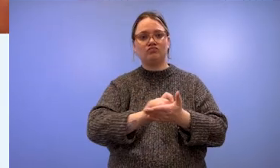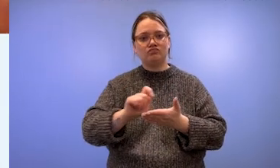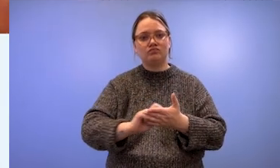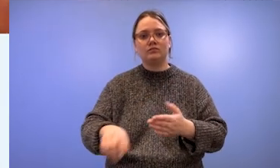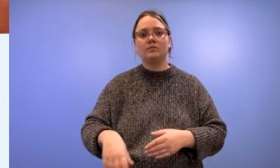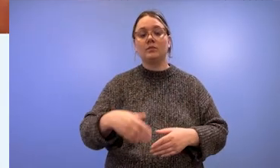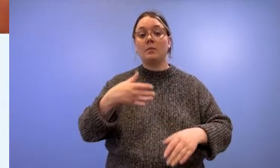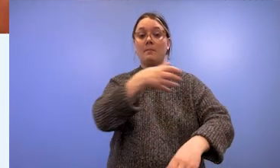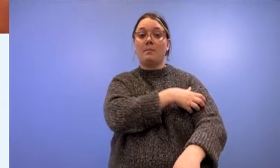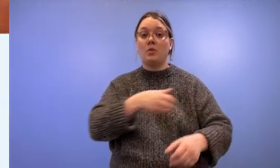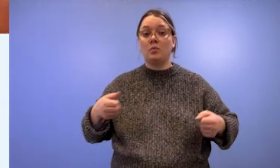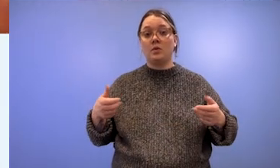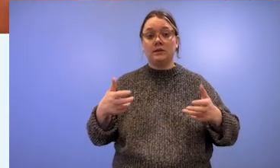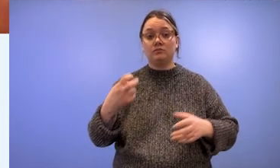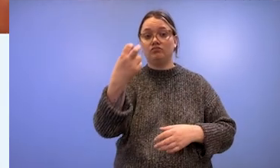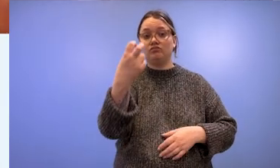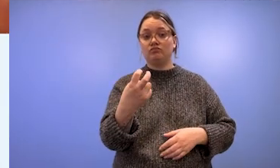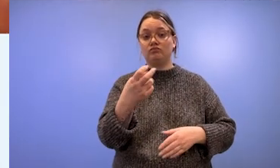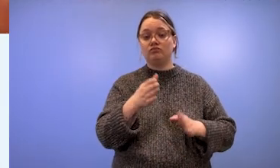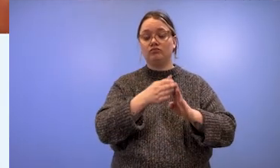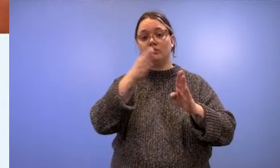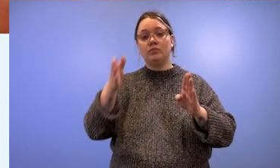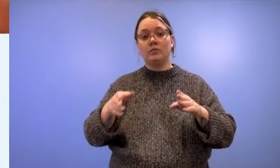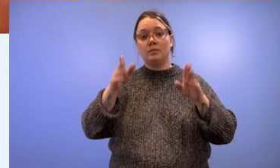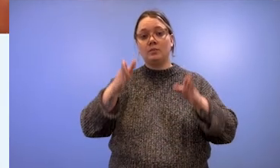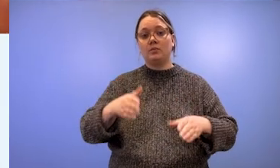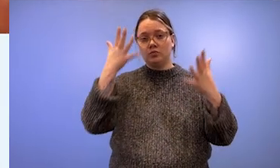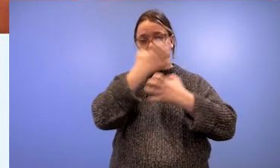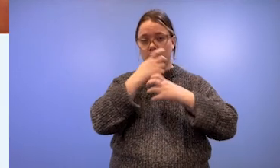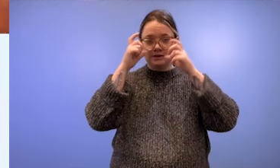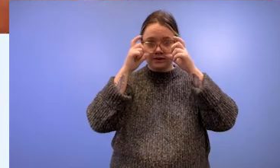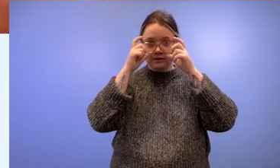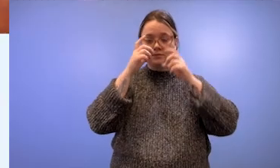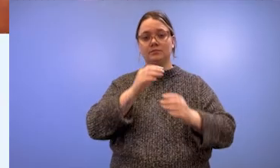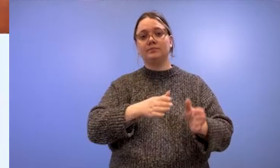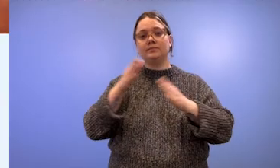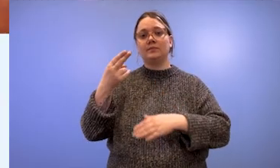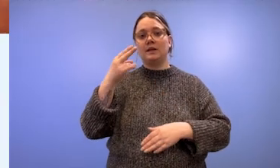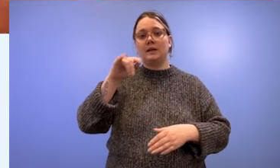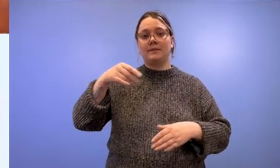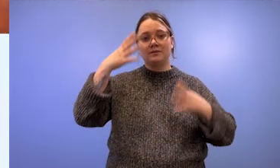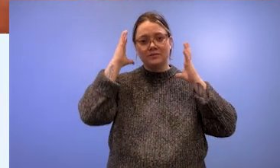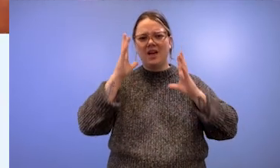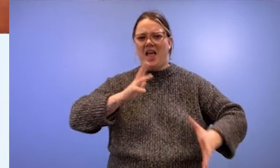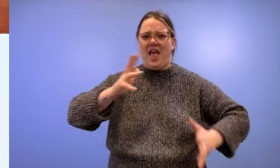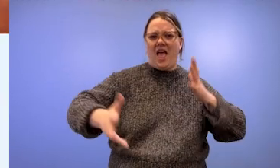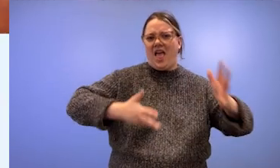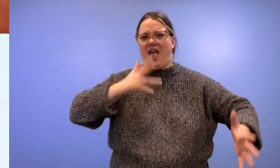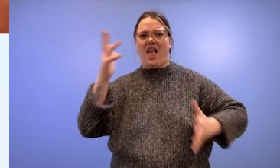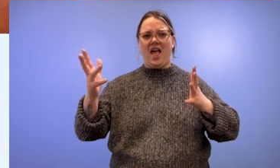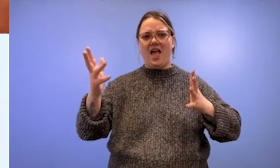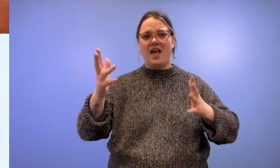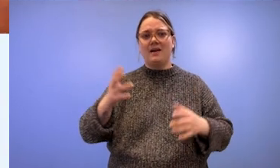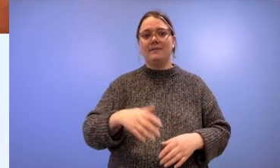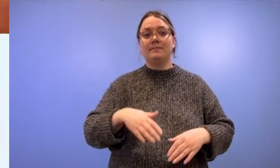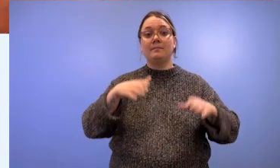power wheelchair user sits beside a person wearing dark sunglasses and a hijab who is speaking animatedly and gesturing. And then